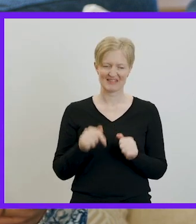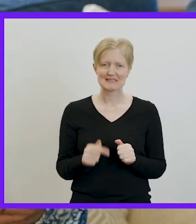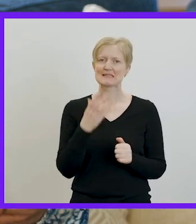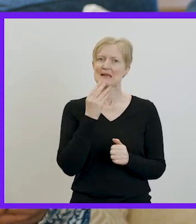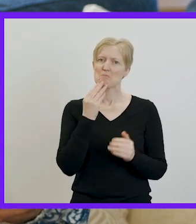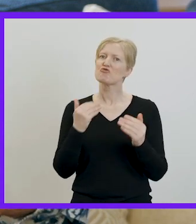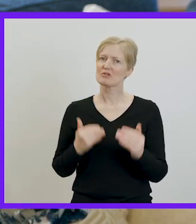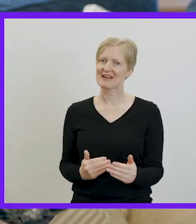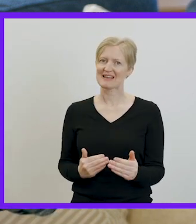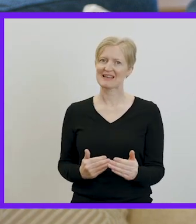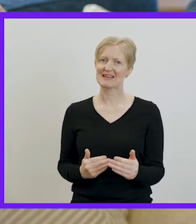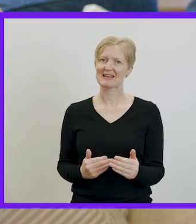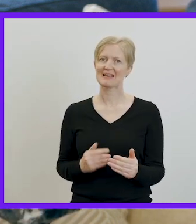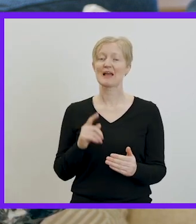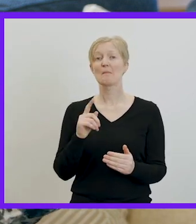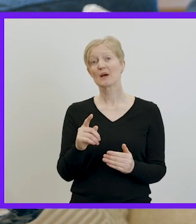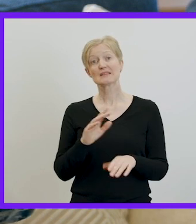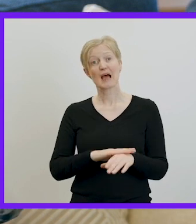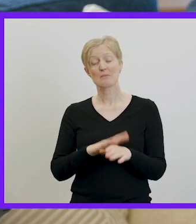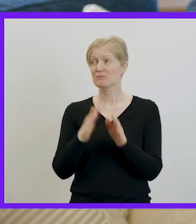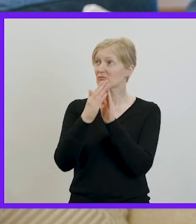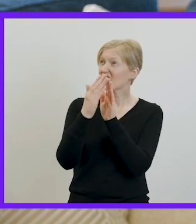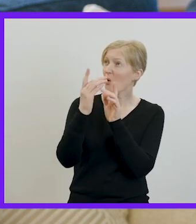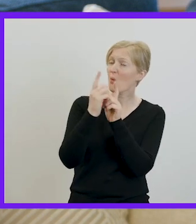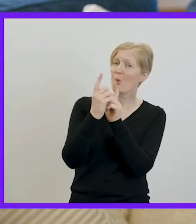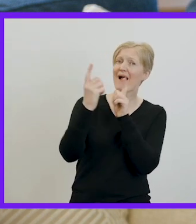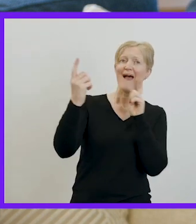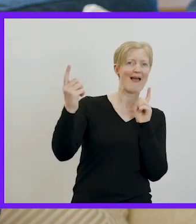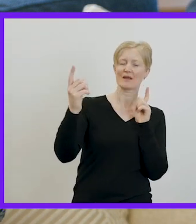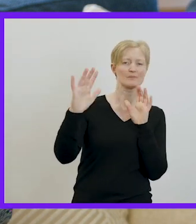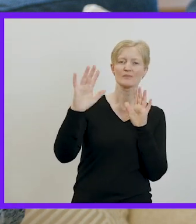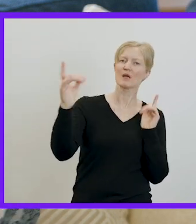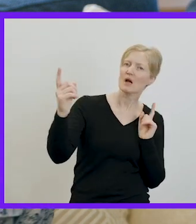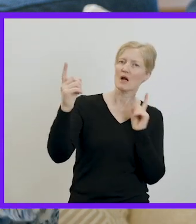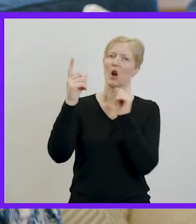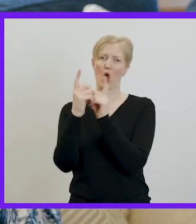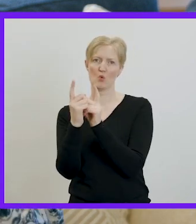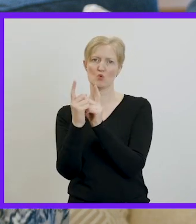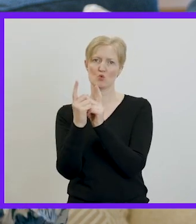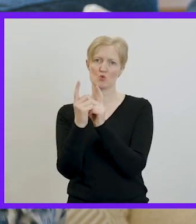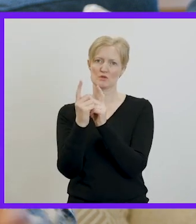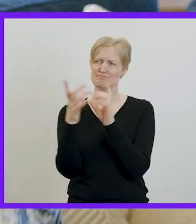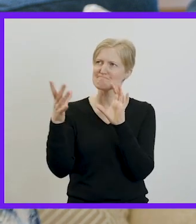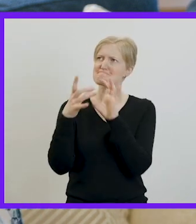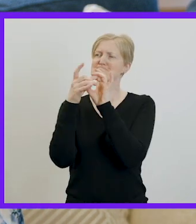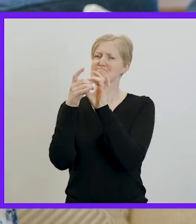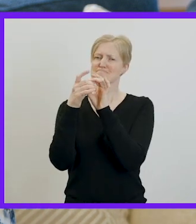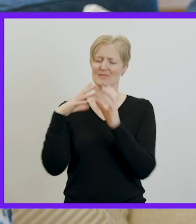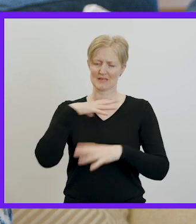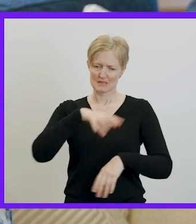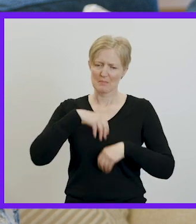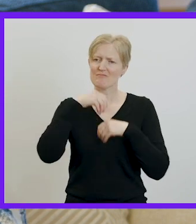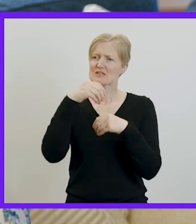a season. But friends, it's not a season to drift away from God. It's a season to come close and to grow